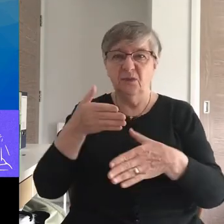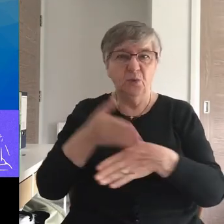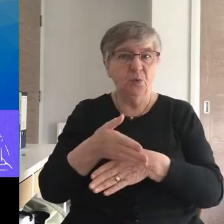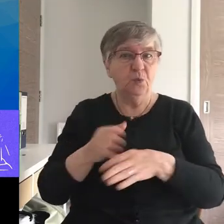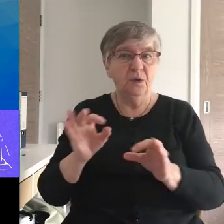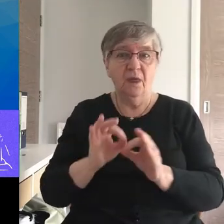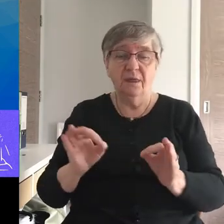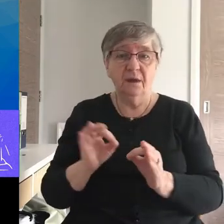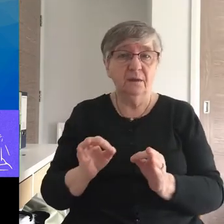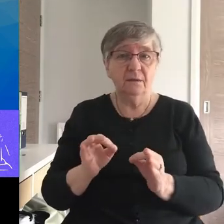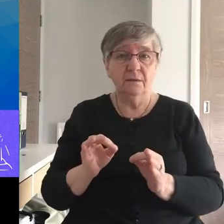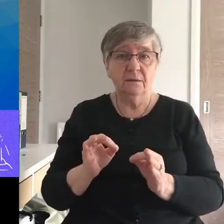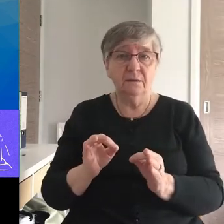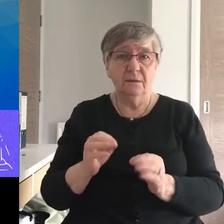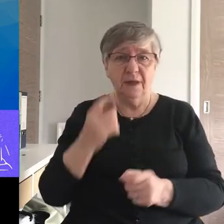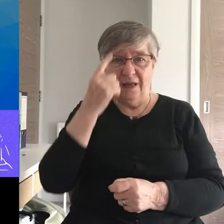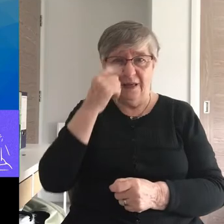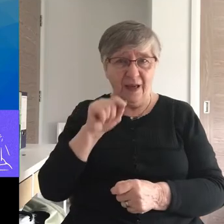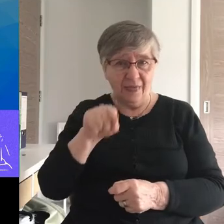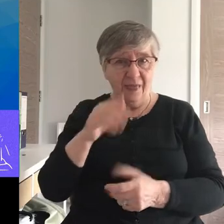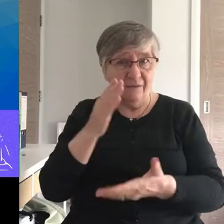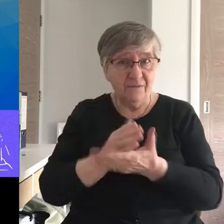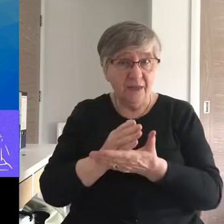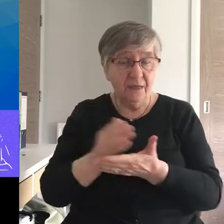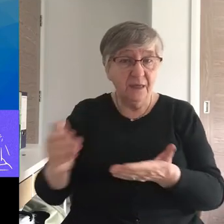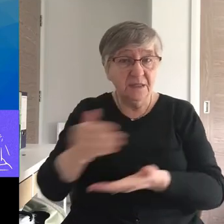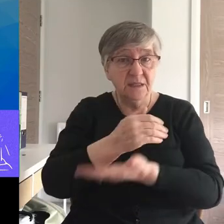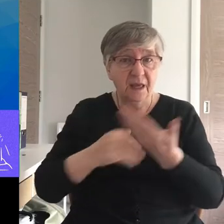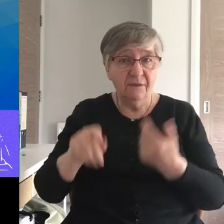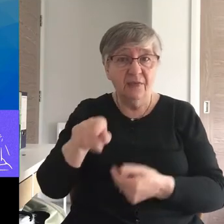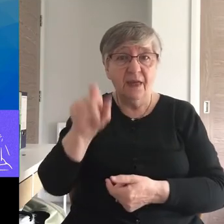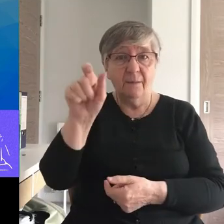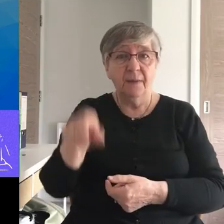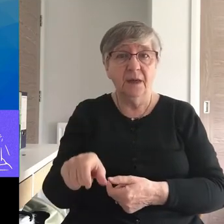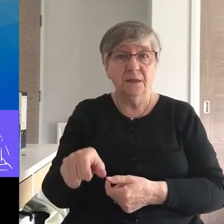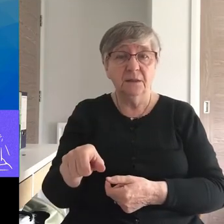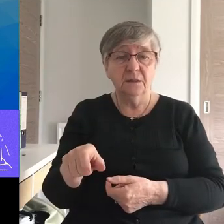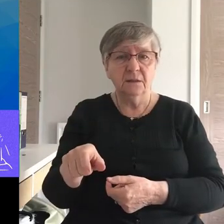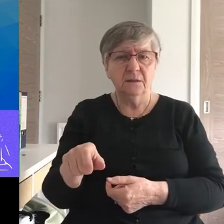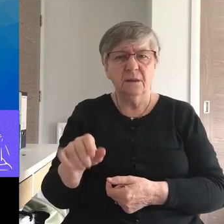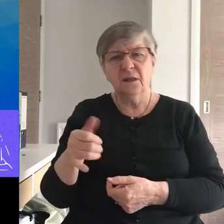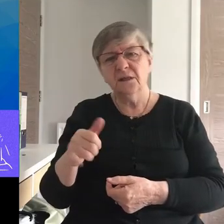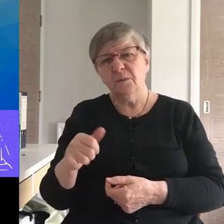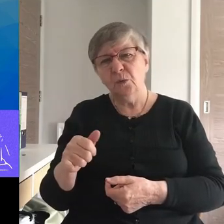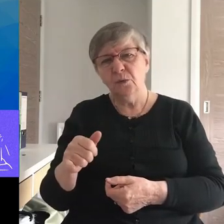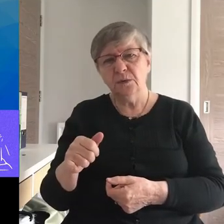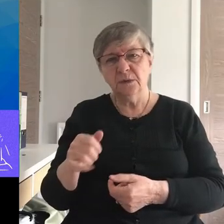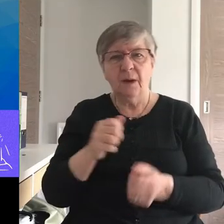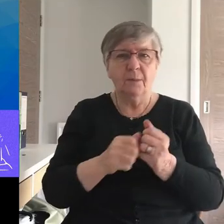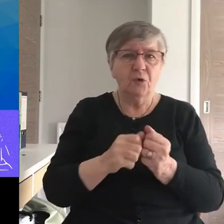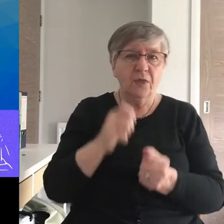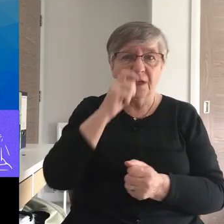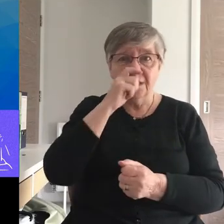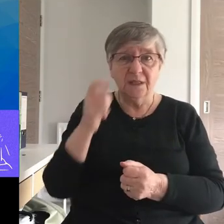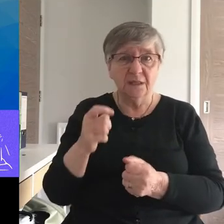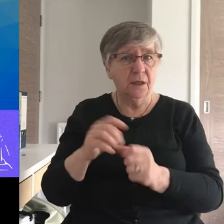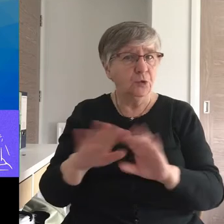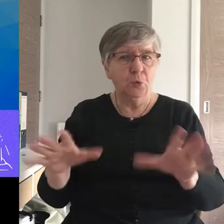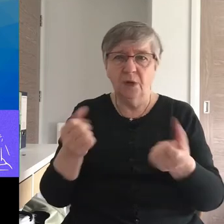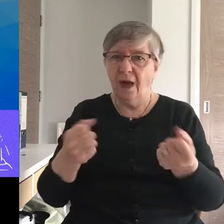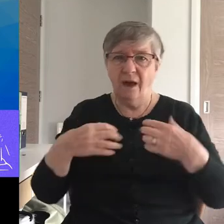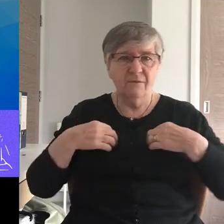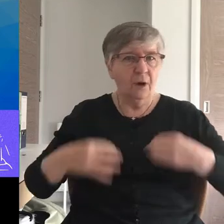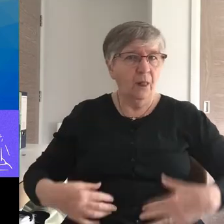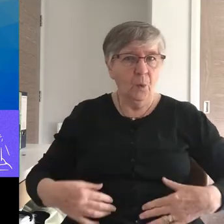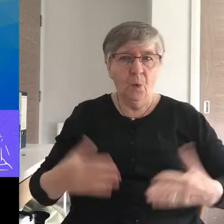deeds? Can such faith save them? Suppose a brother or sister is without clothes and